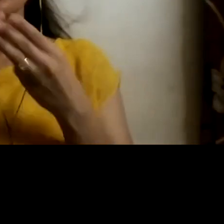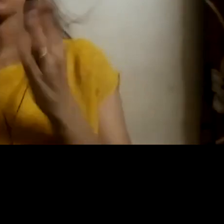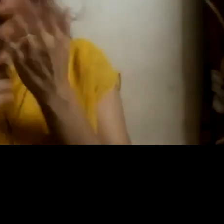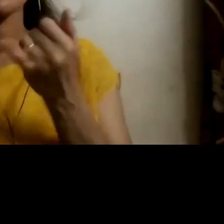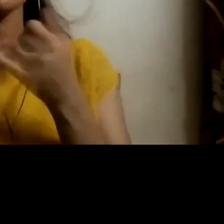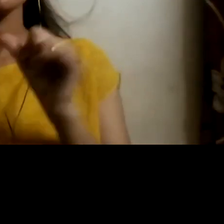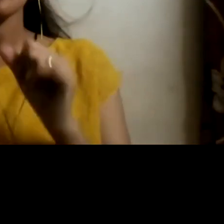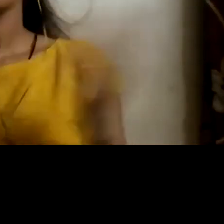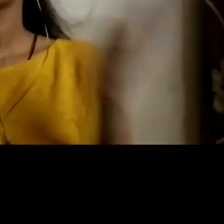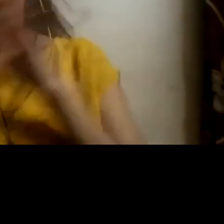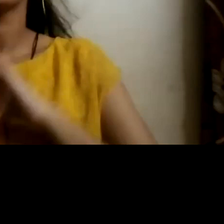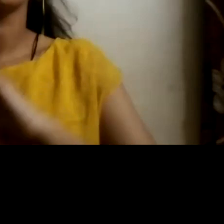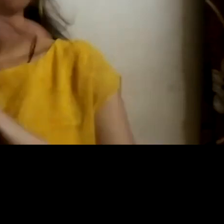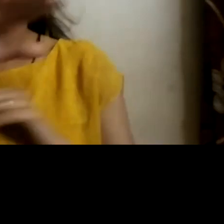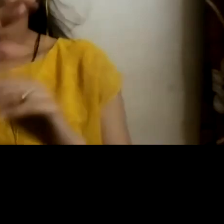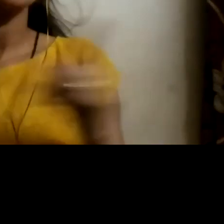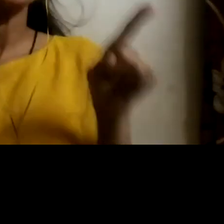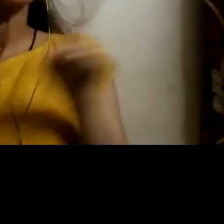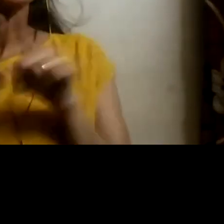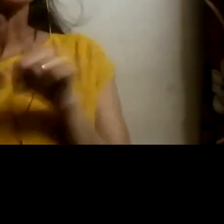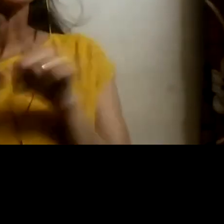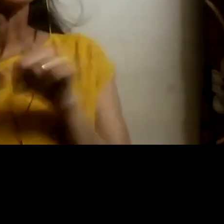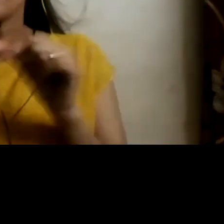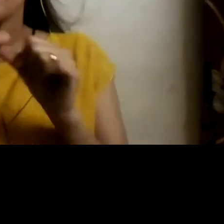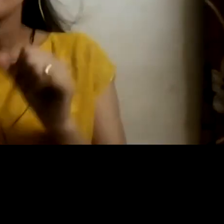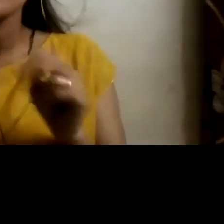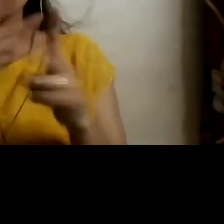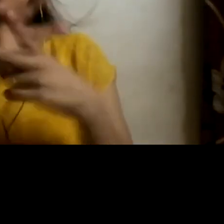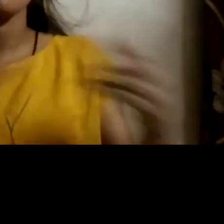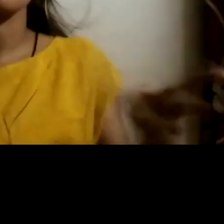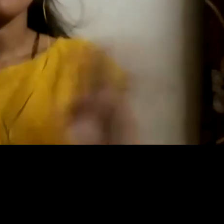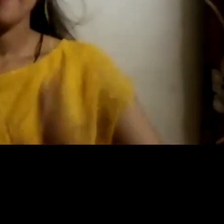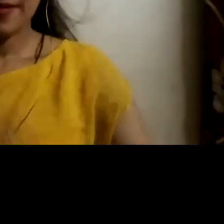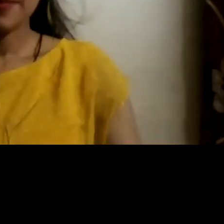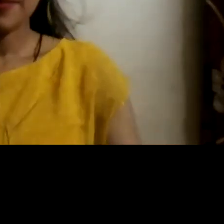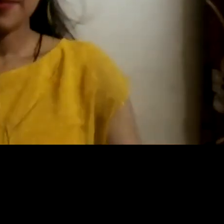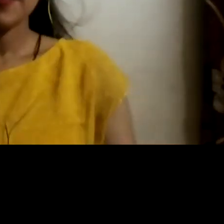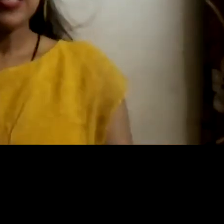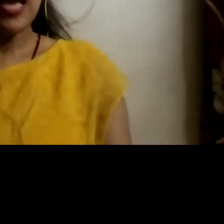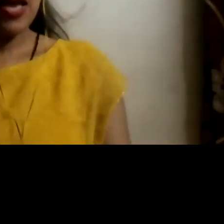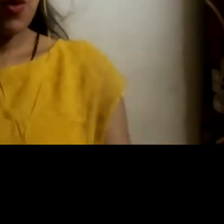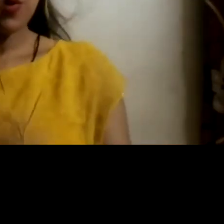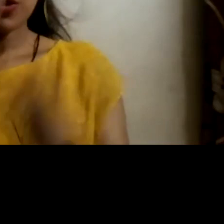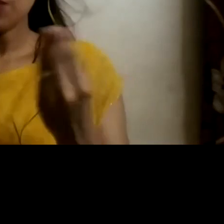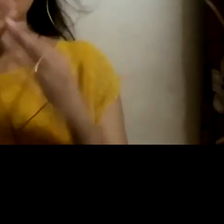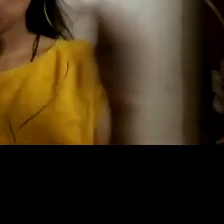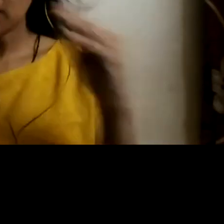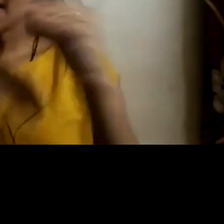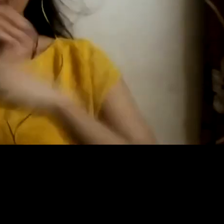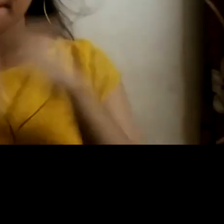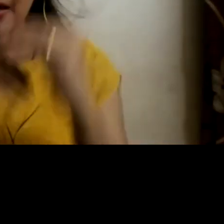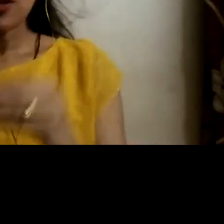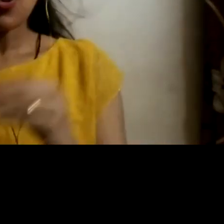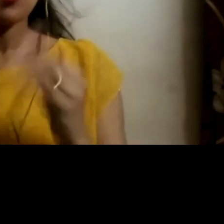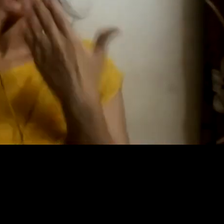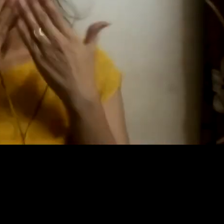Because I believe, I am told that some of you are students of law, some of you are students